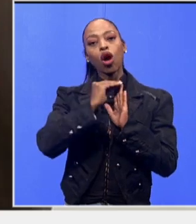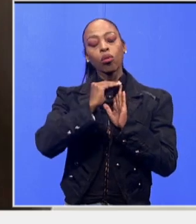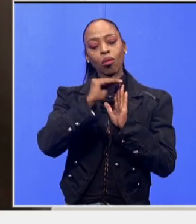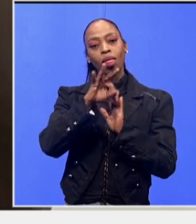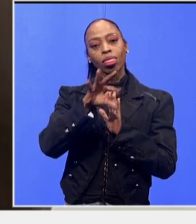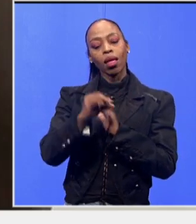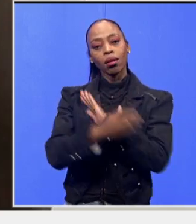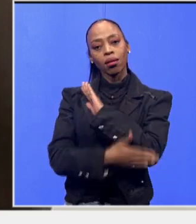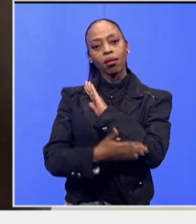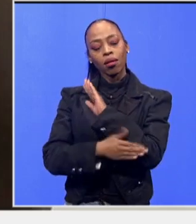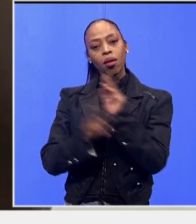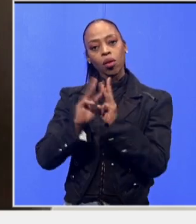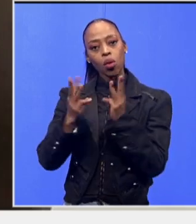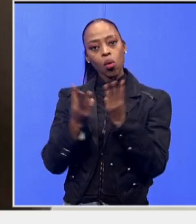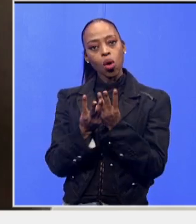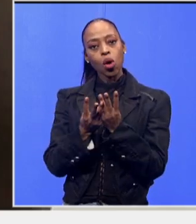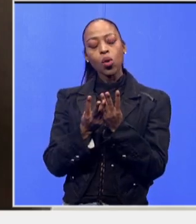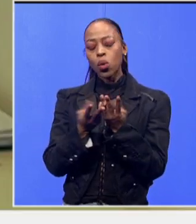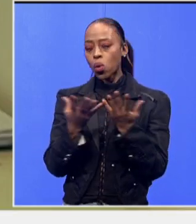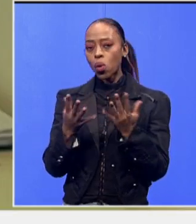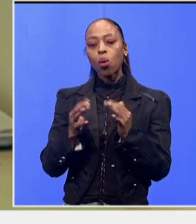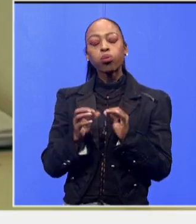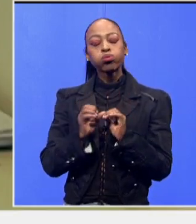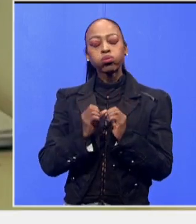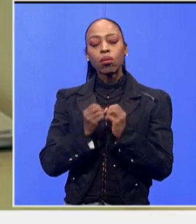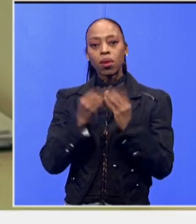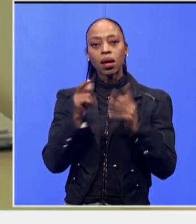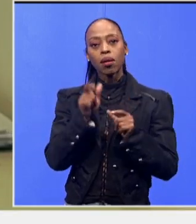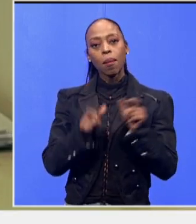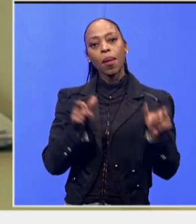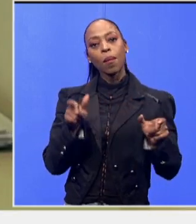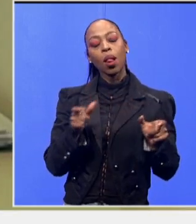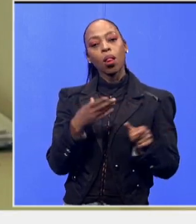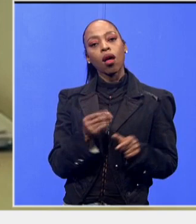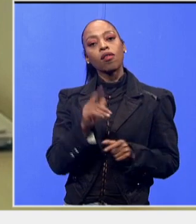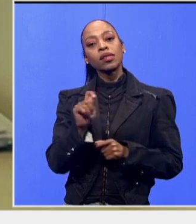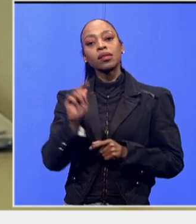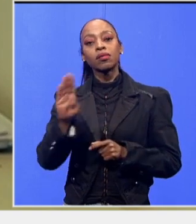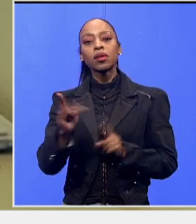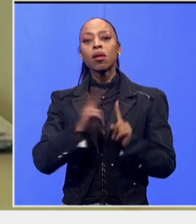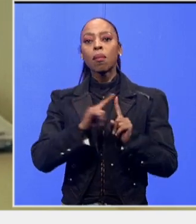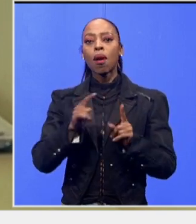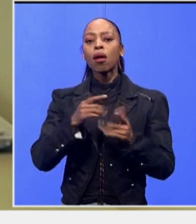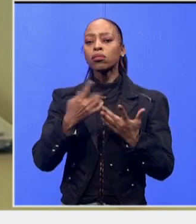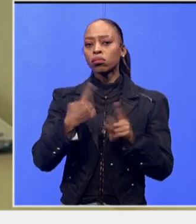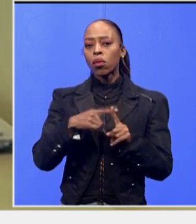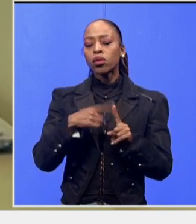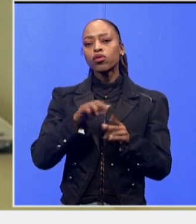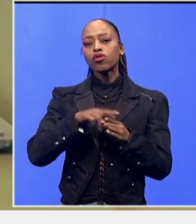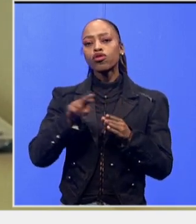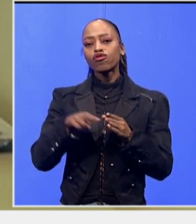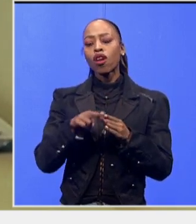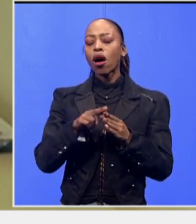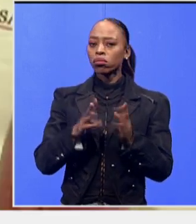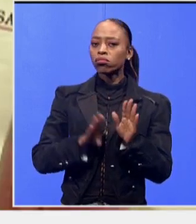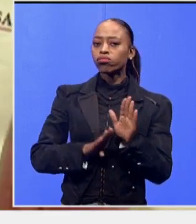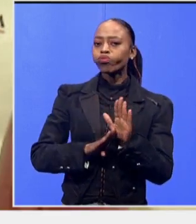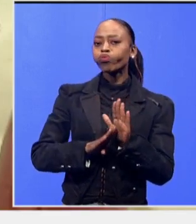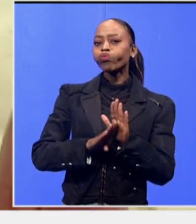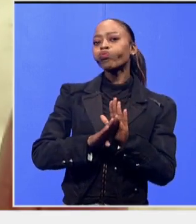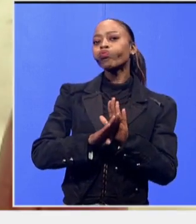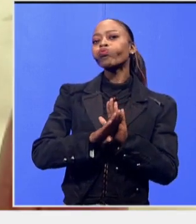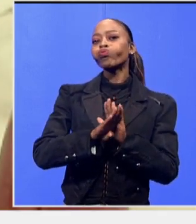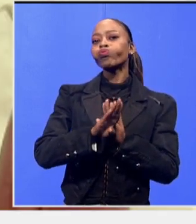world with a high TB disease burden. There were, however, positive developments before the COVID-19 pandemic.